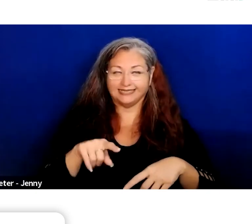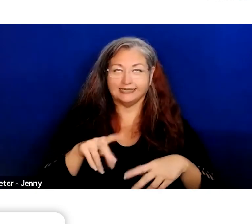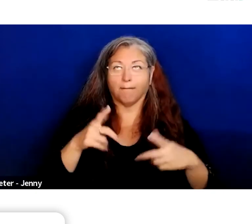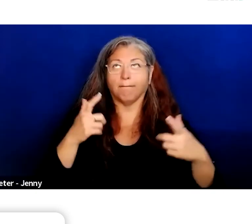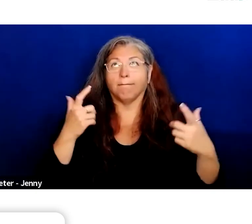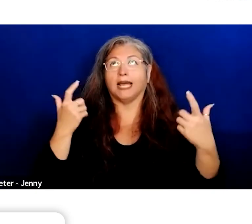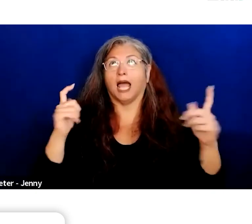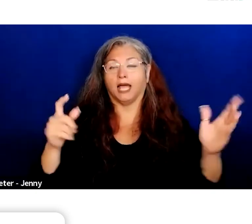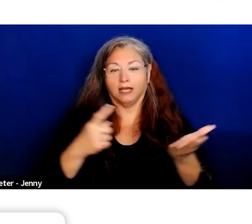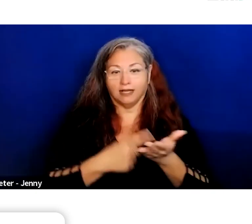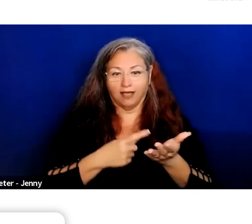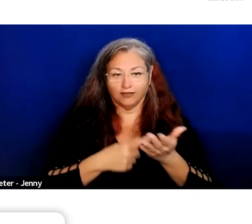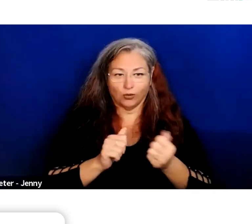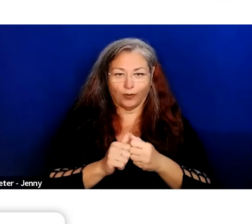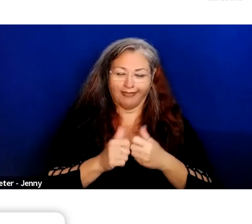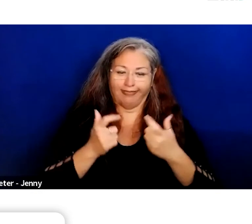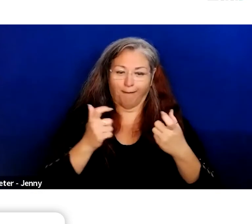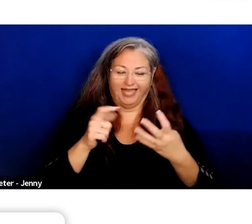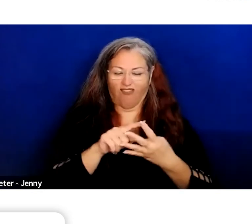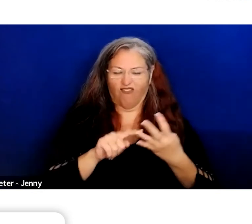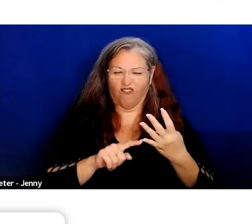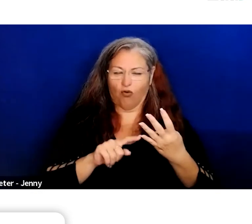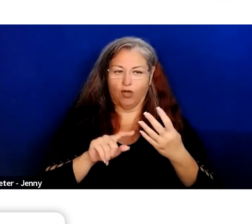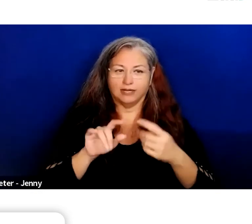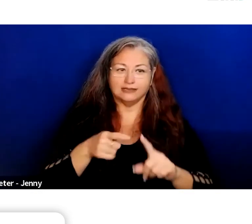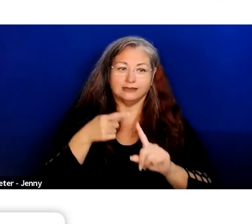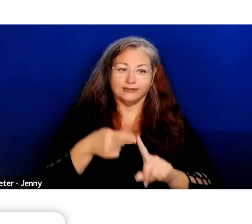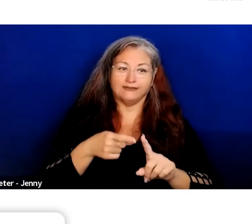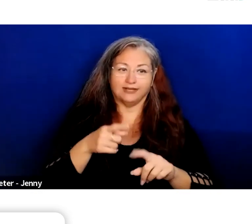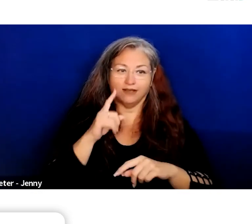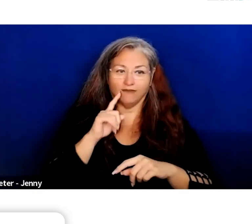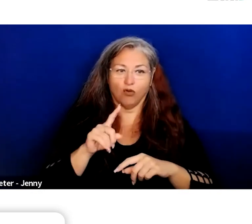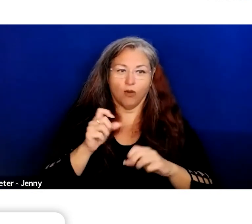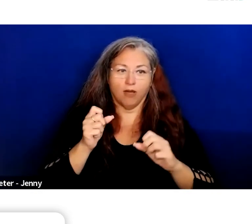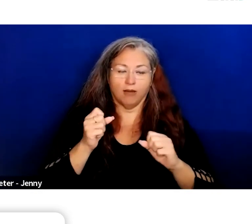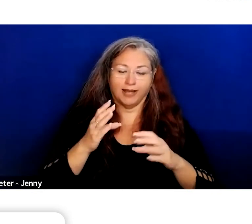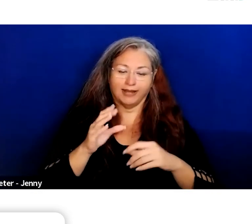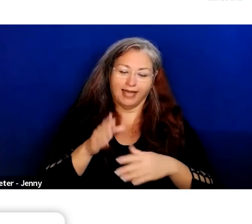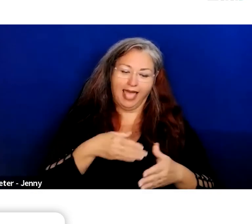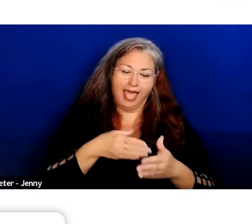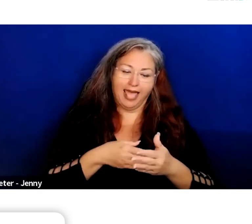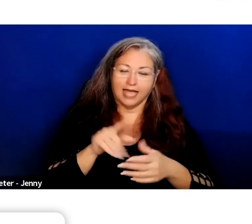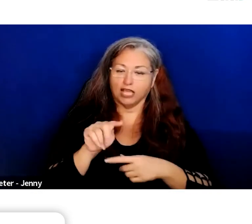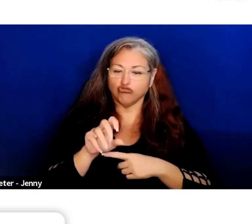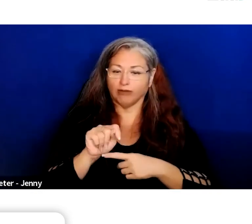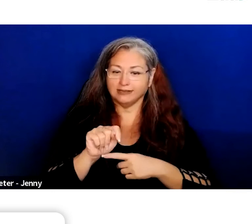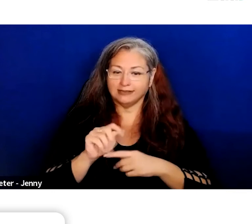within the big four right now, specifically within a lot of the antitrust hearings that are